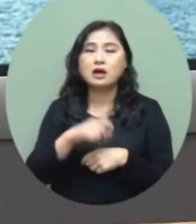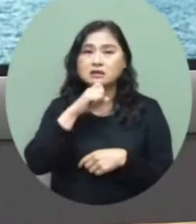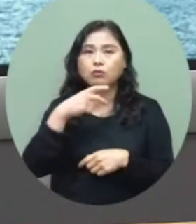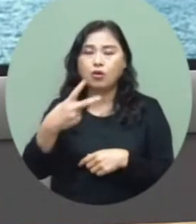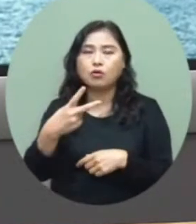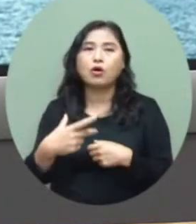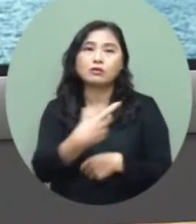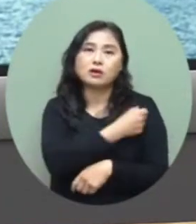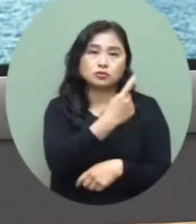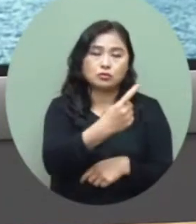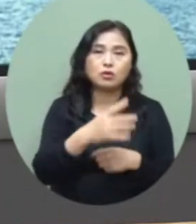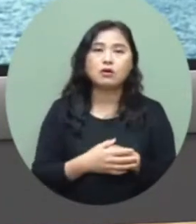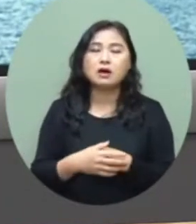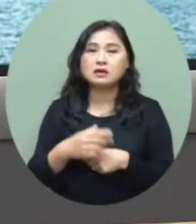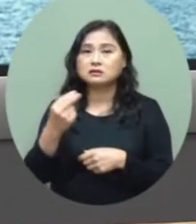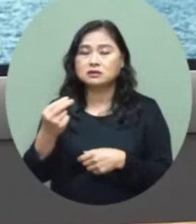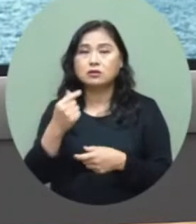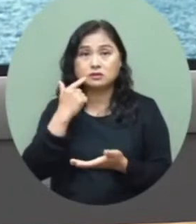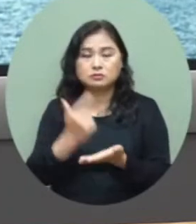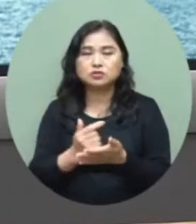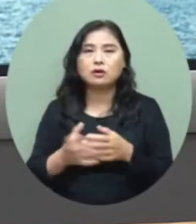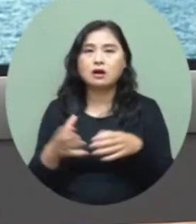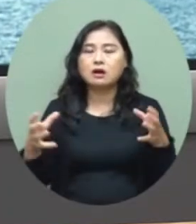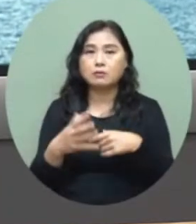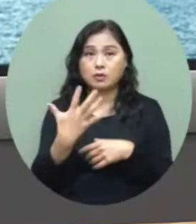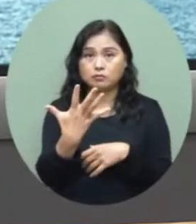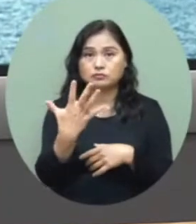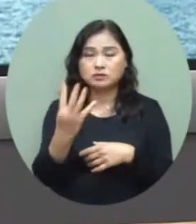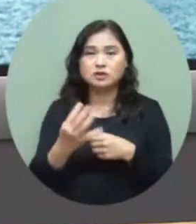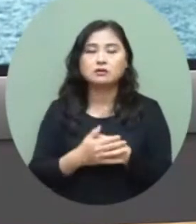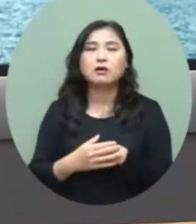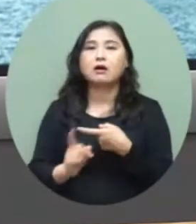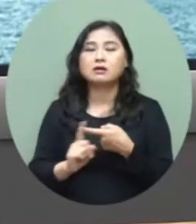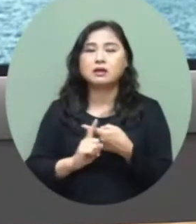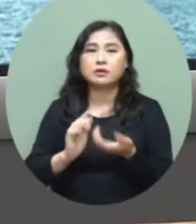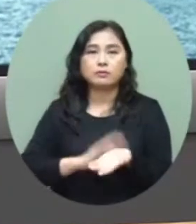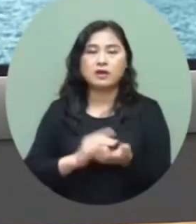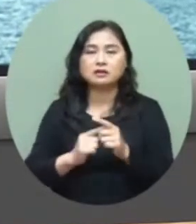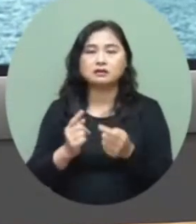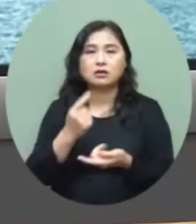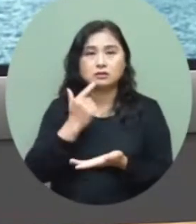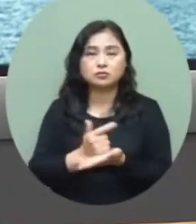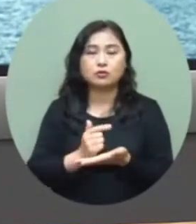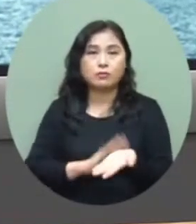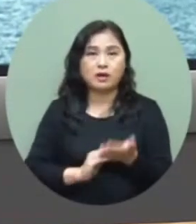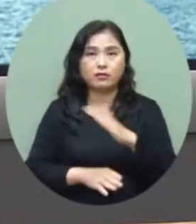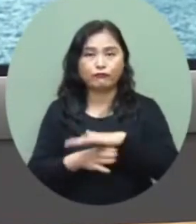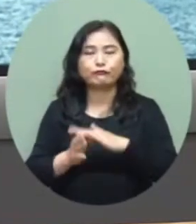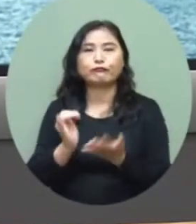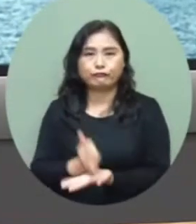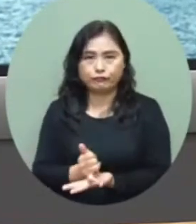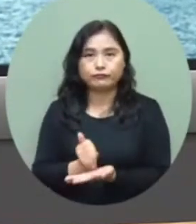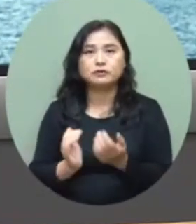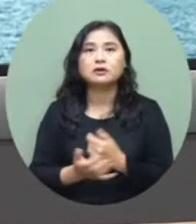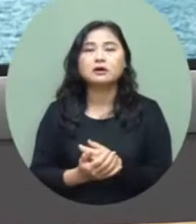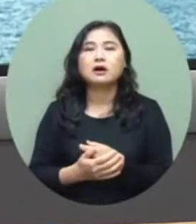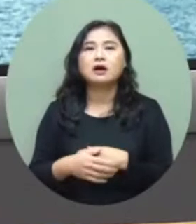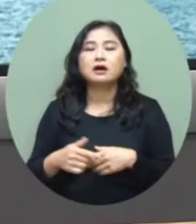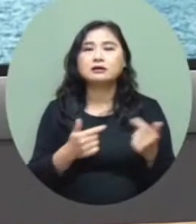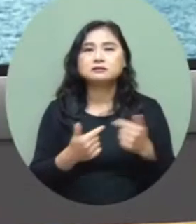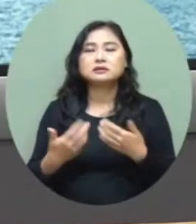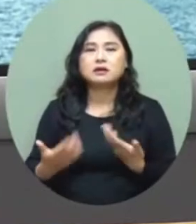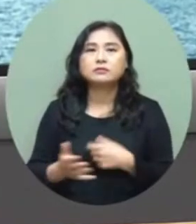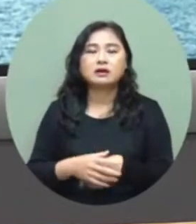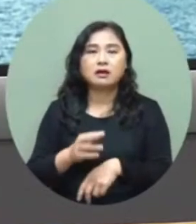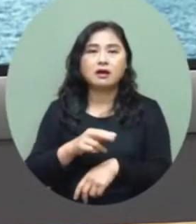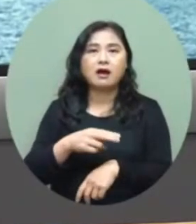4 did not have any vaccination record, and 2 had 1 shot, and 7 are now in ICU. 54 are now in